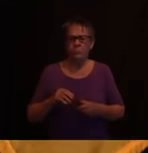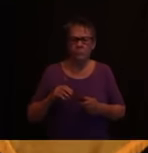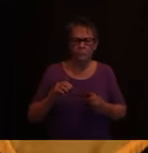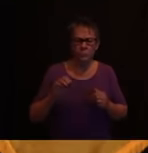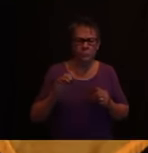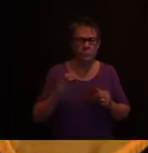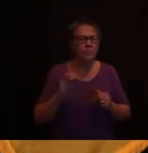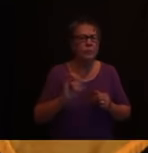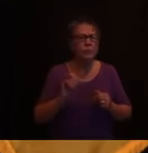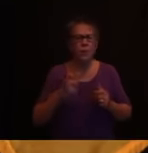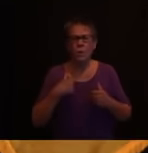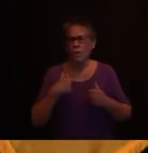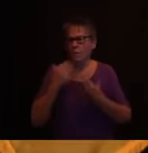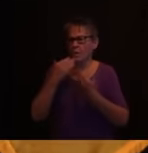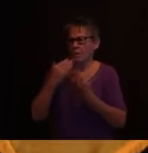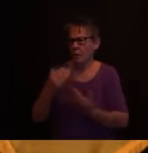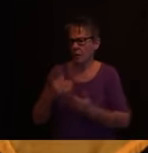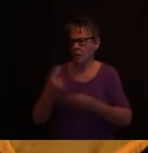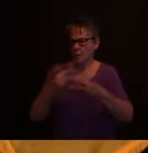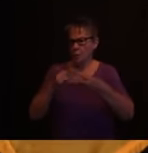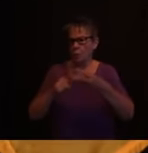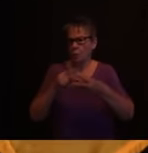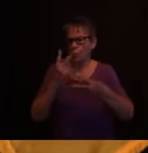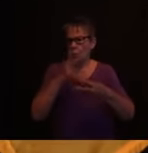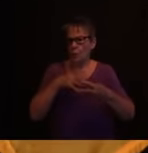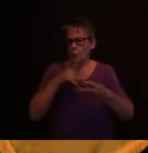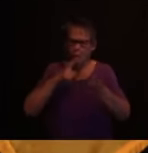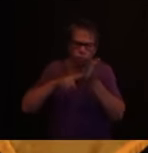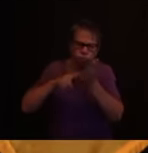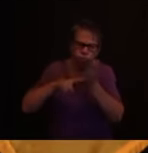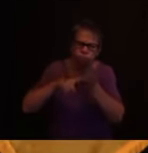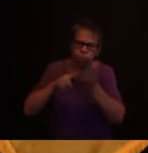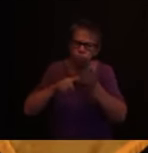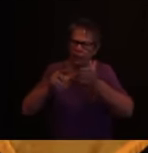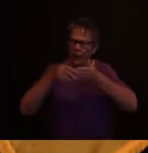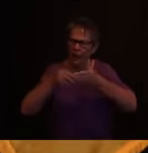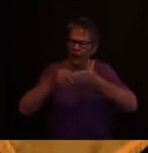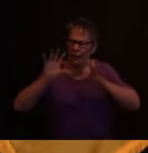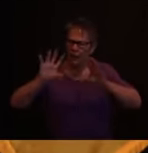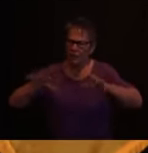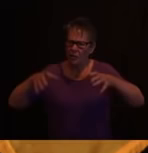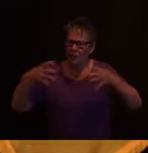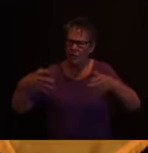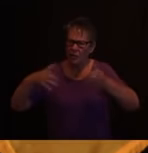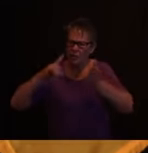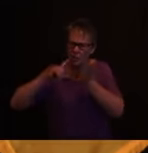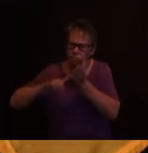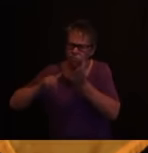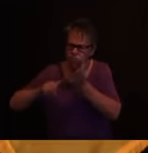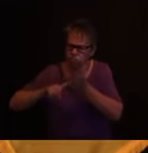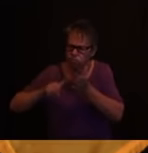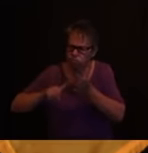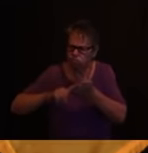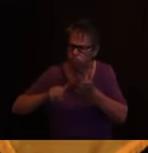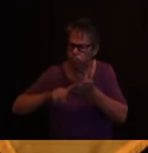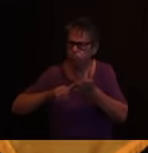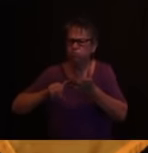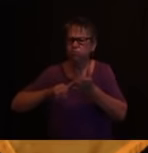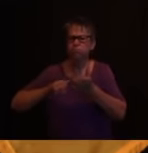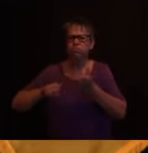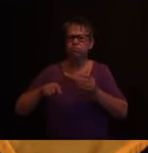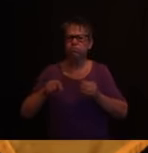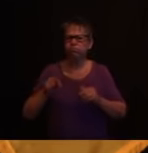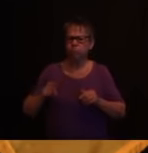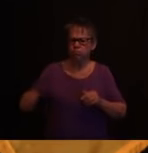Cindy Mann and Carol Raphael and their team provided recommendations that will help strengthen our long-term care